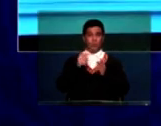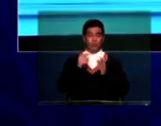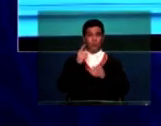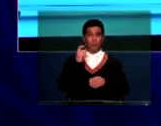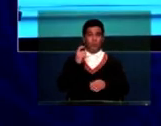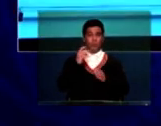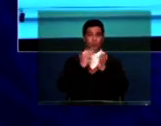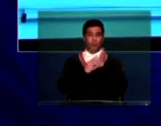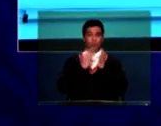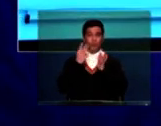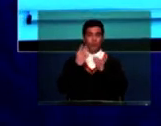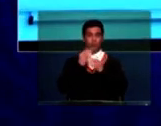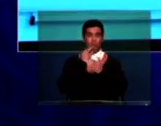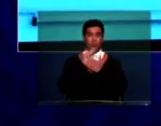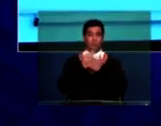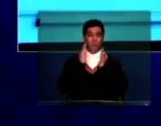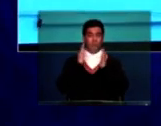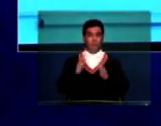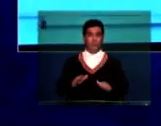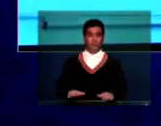0.94 javobga ega bo'lamiz.